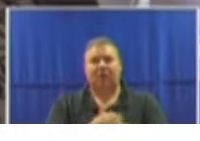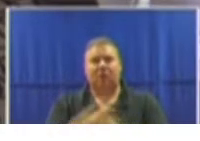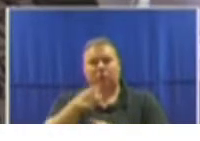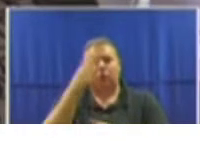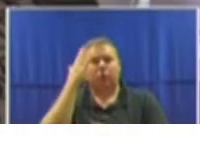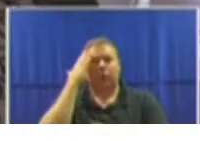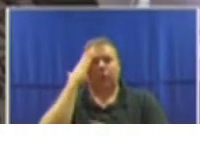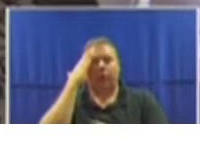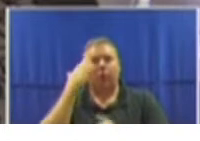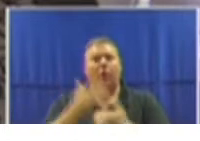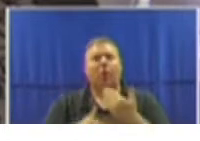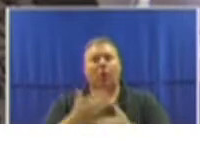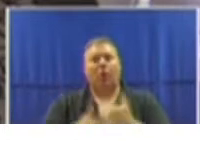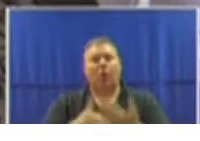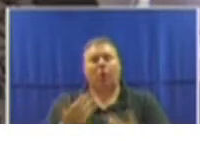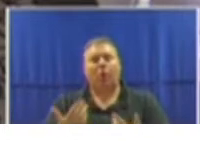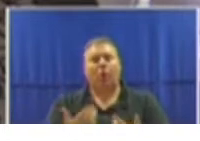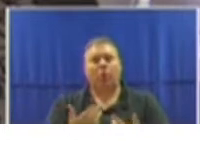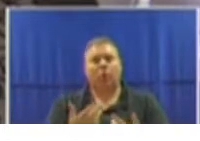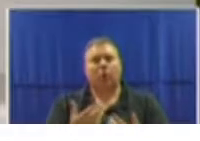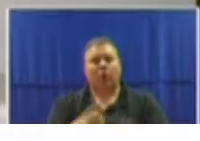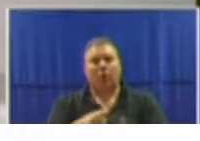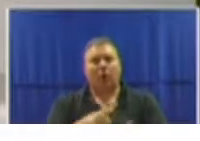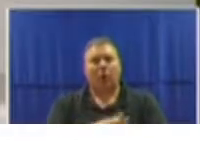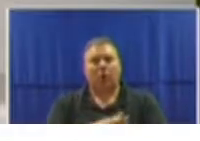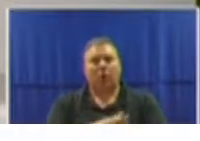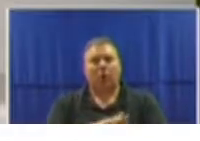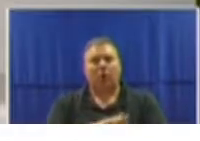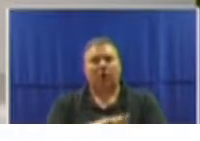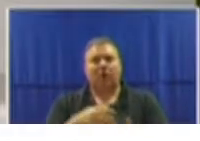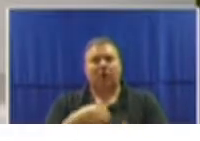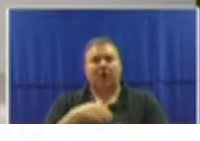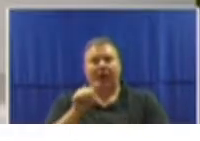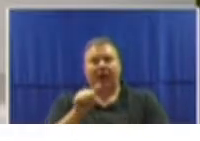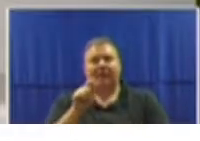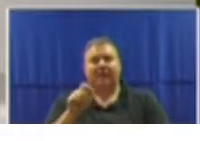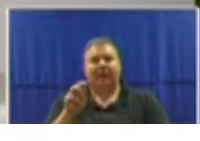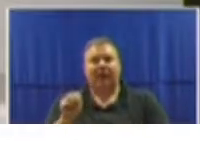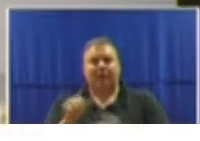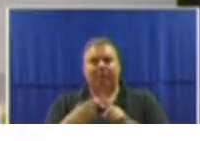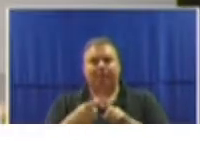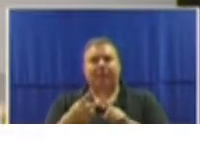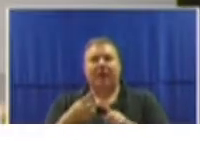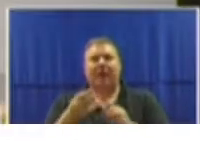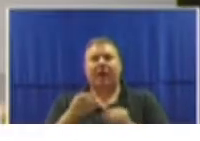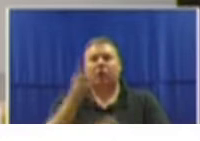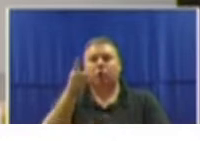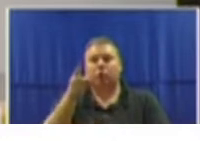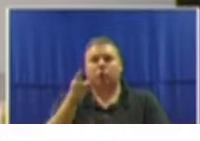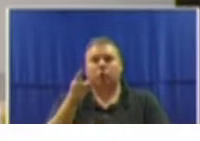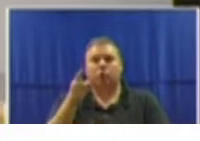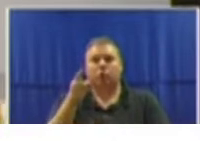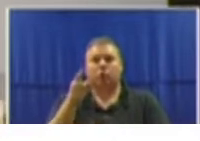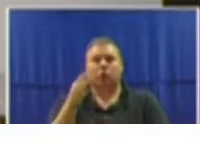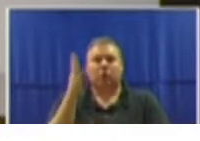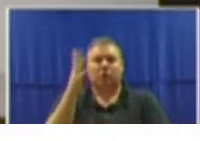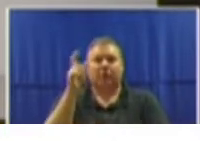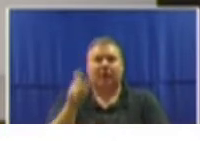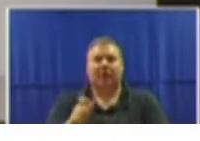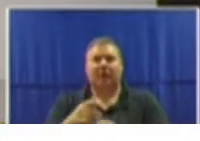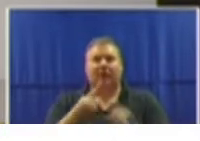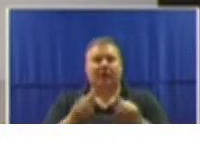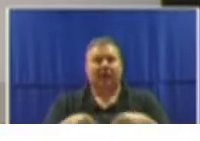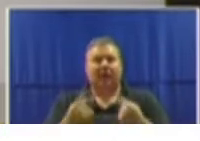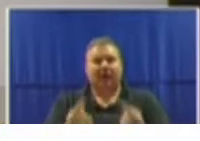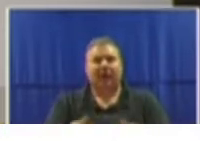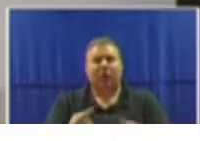there is ongoing litigation between ourselves as the ATM and you as the Speaker. Therefore, we cannot